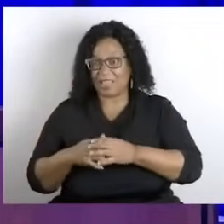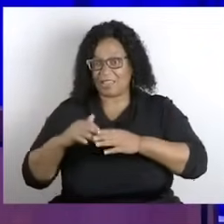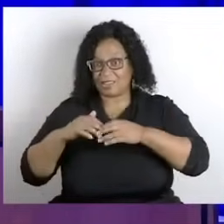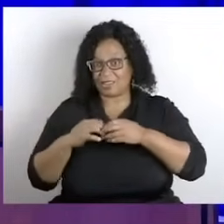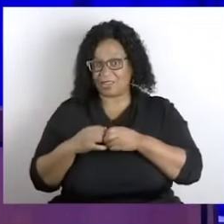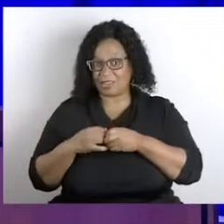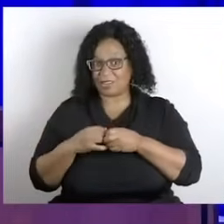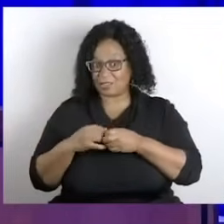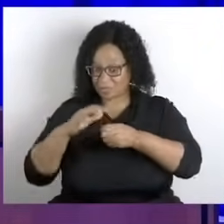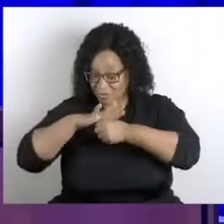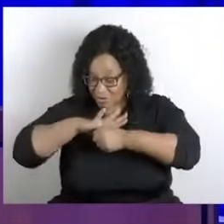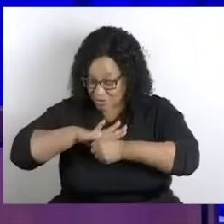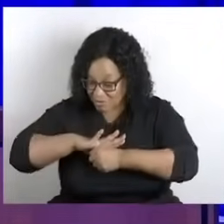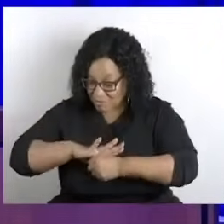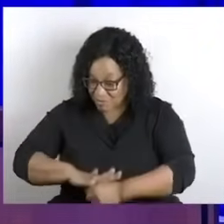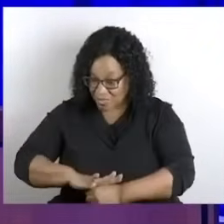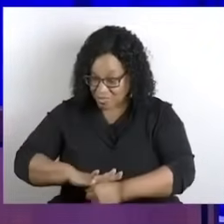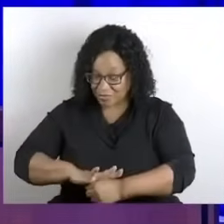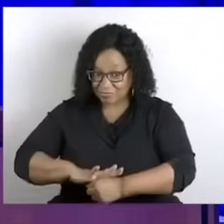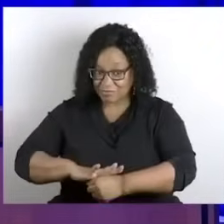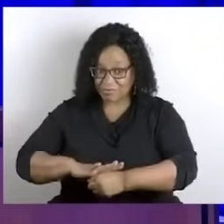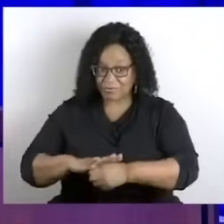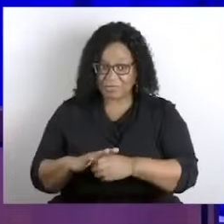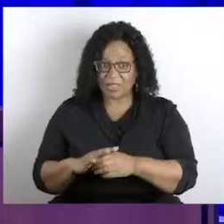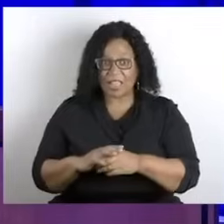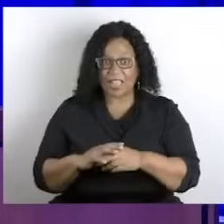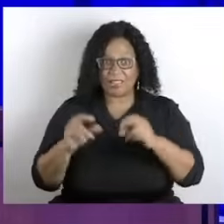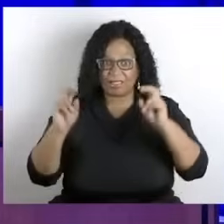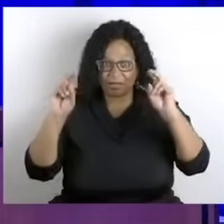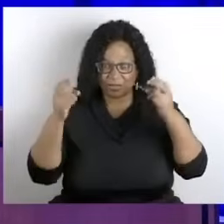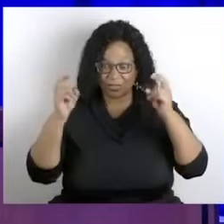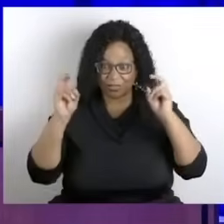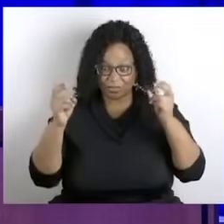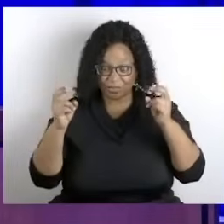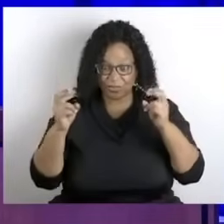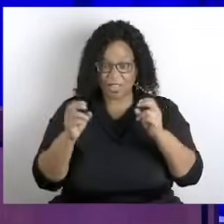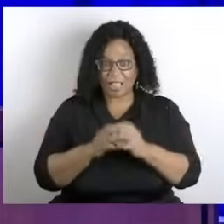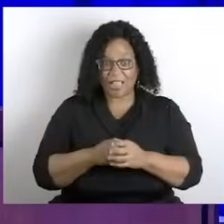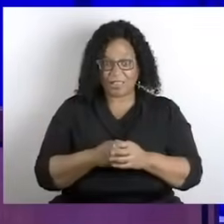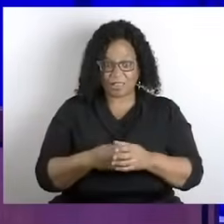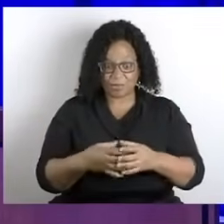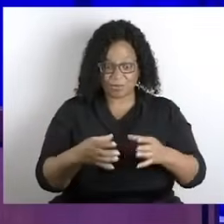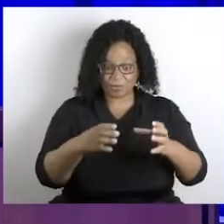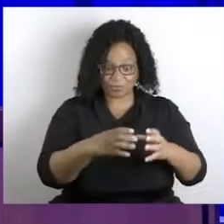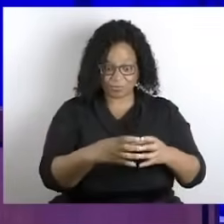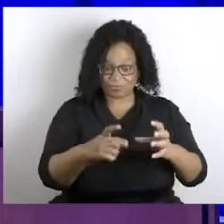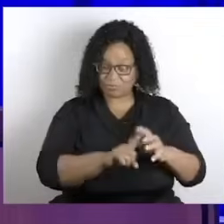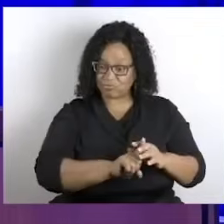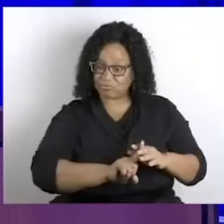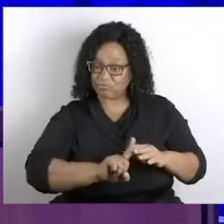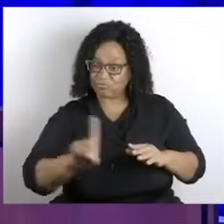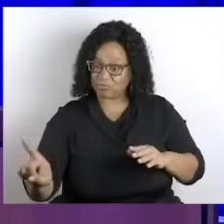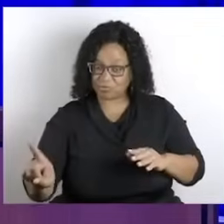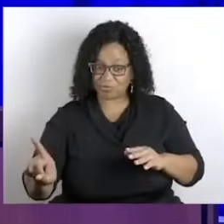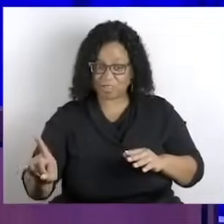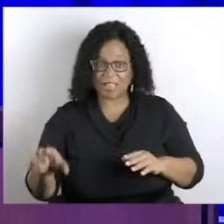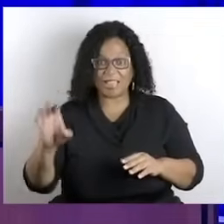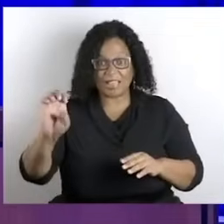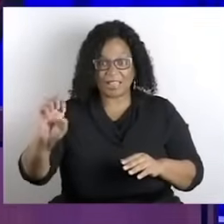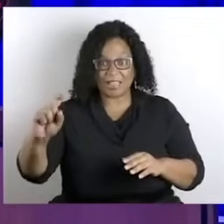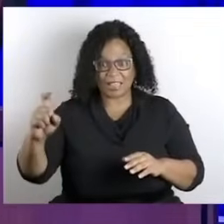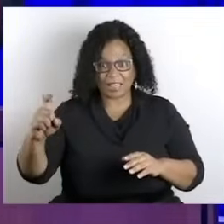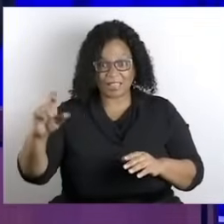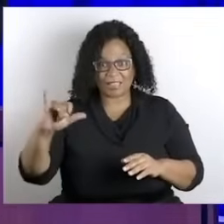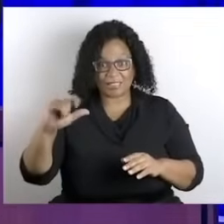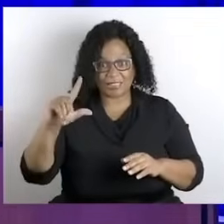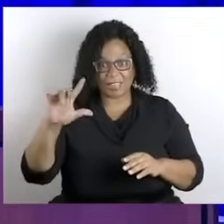are dealing with what the text calls exile. They're dealing with exile, and God has told them